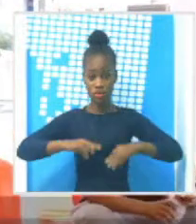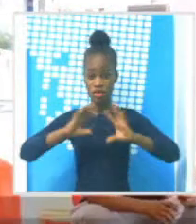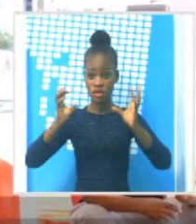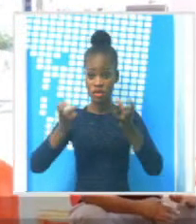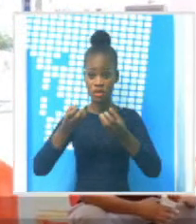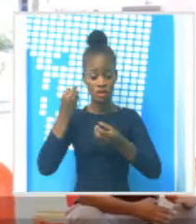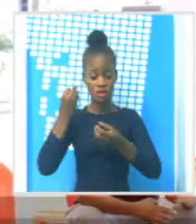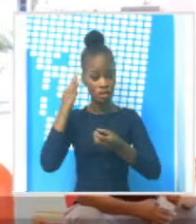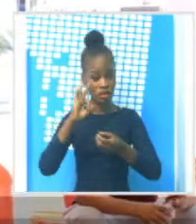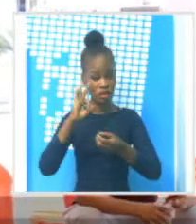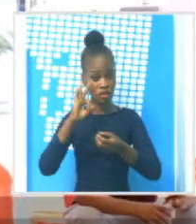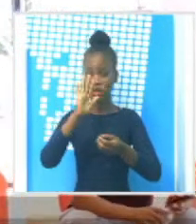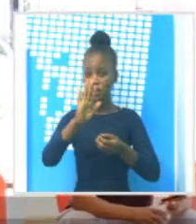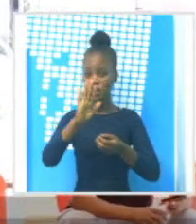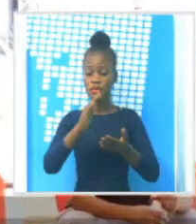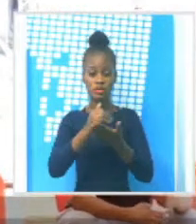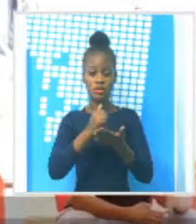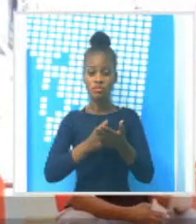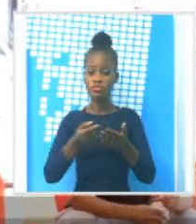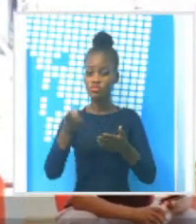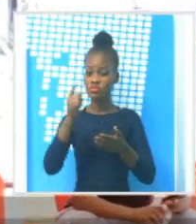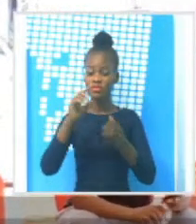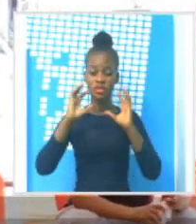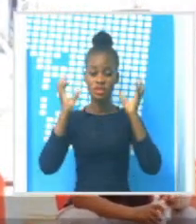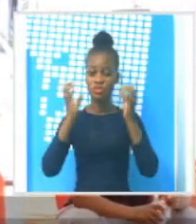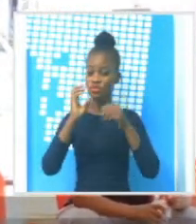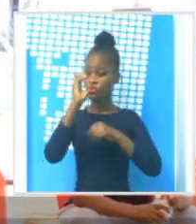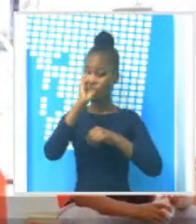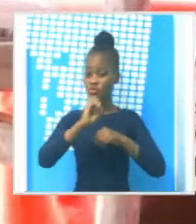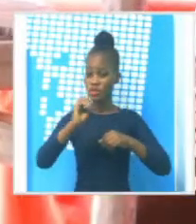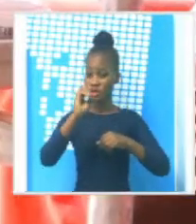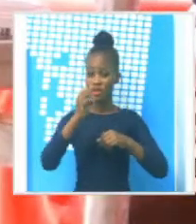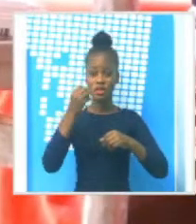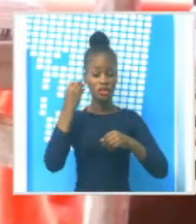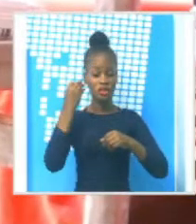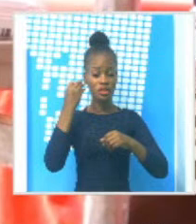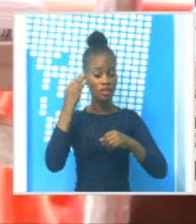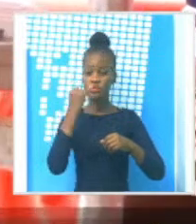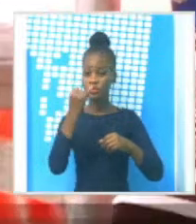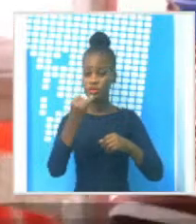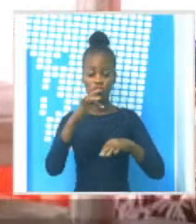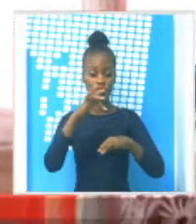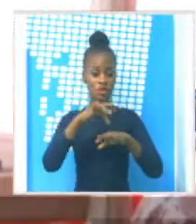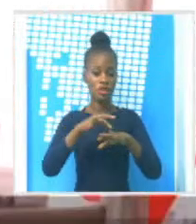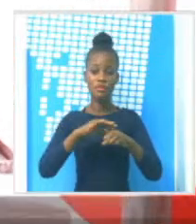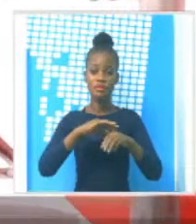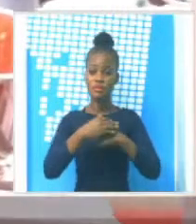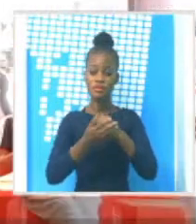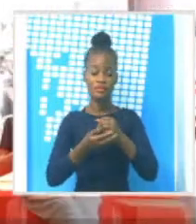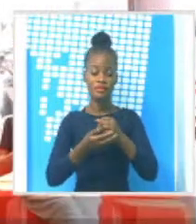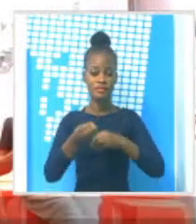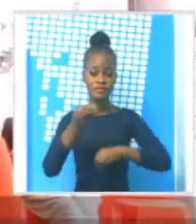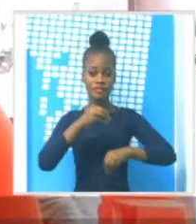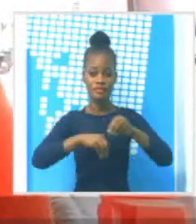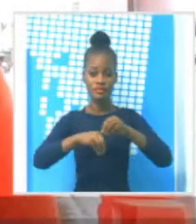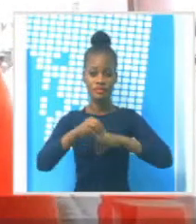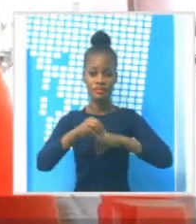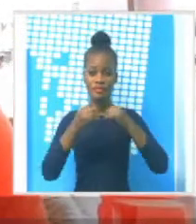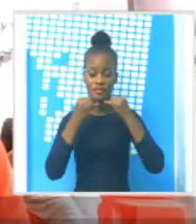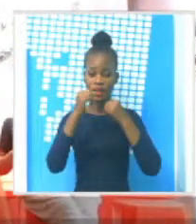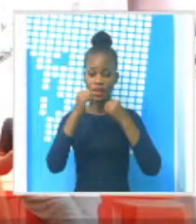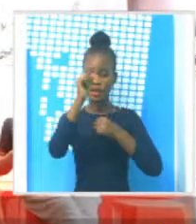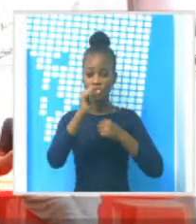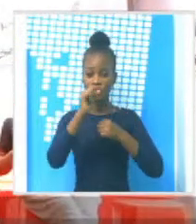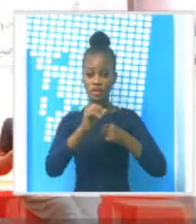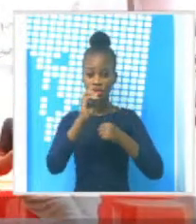of Doreen Kembabazi, the Principal Communications Officer of FUZA, is the one that makes investments. So a number